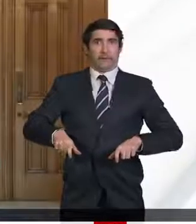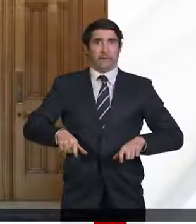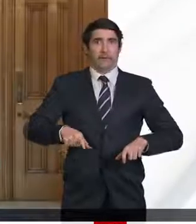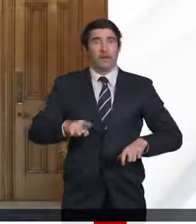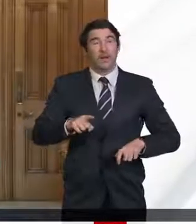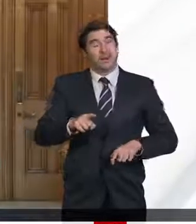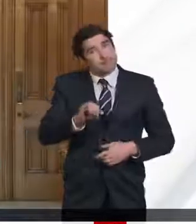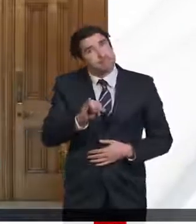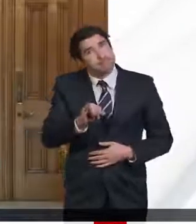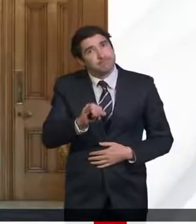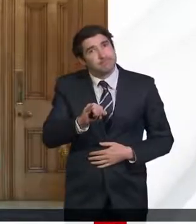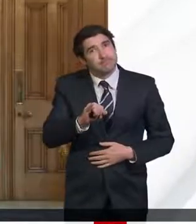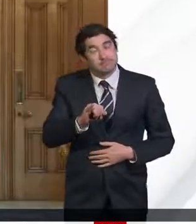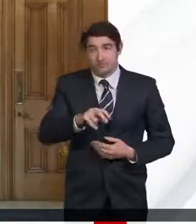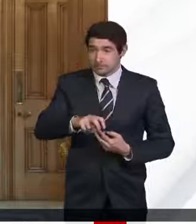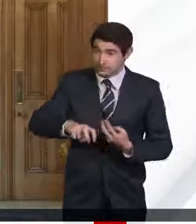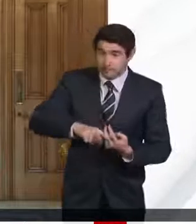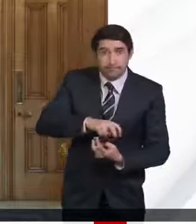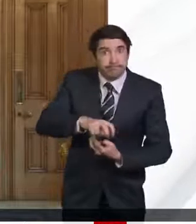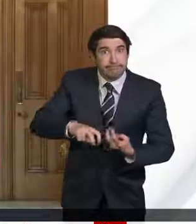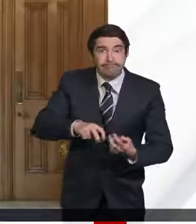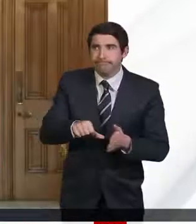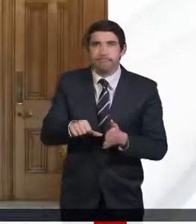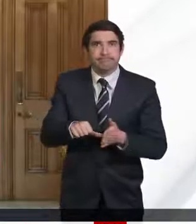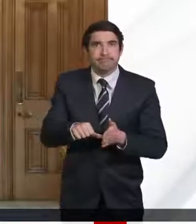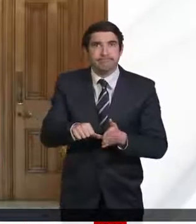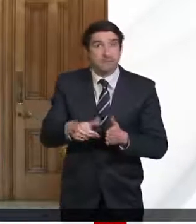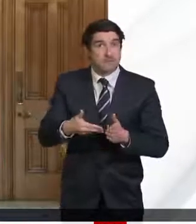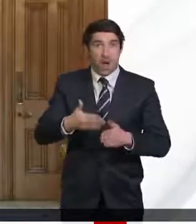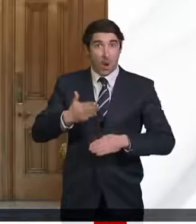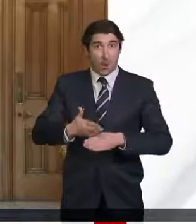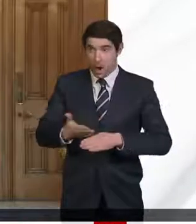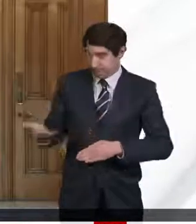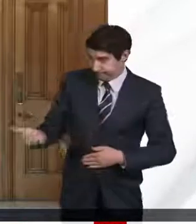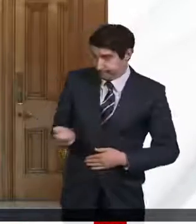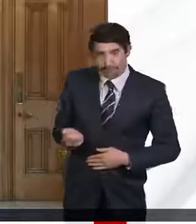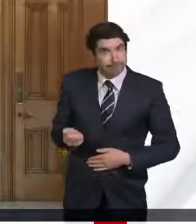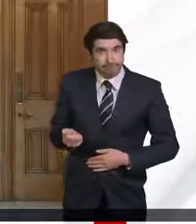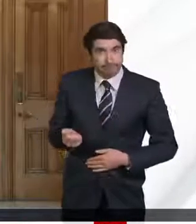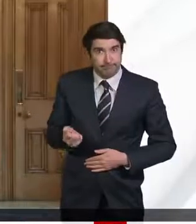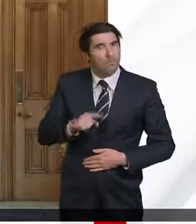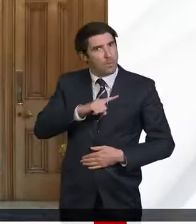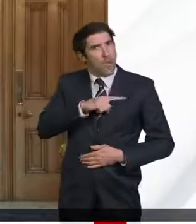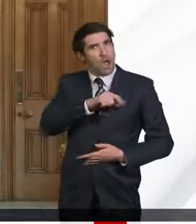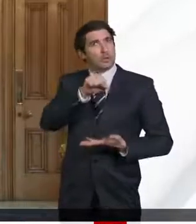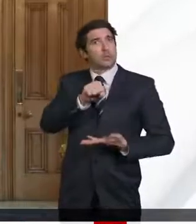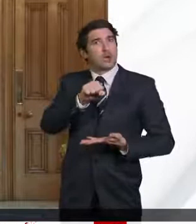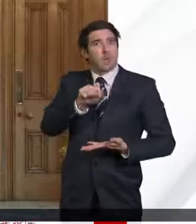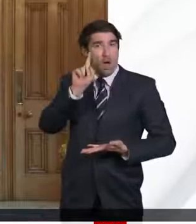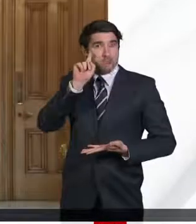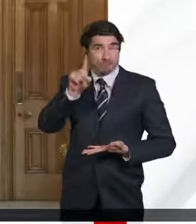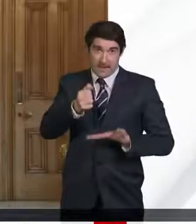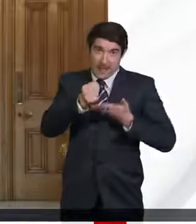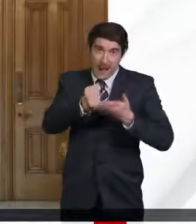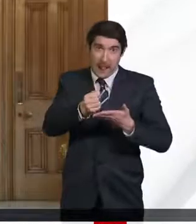to support people through a difficult time. It's also why we are working so closely with our colleagues in the devolved administrations